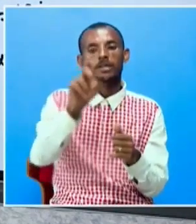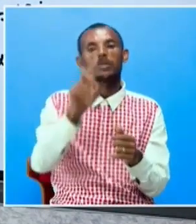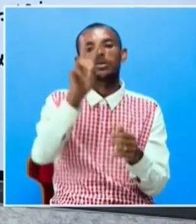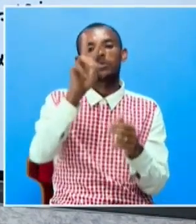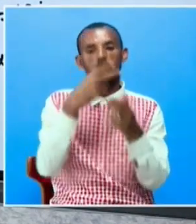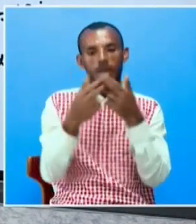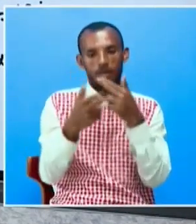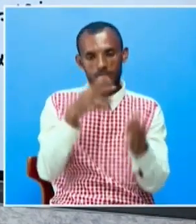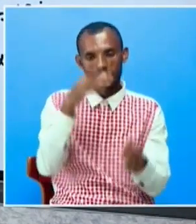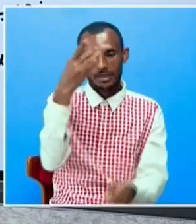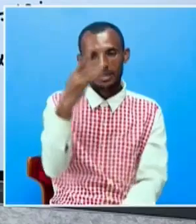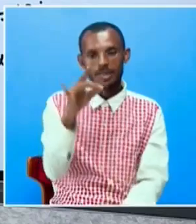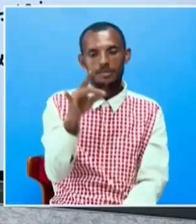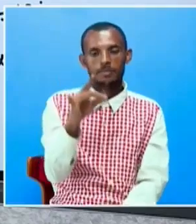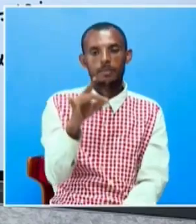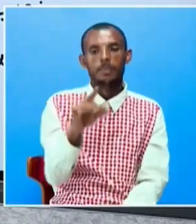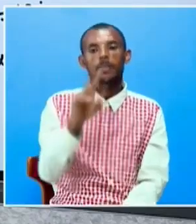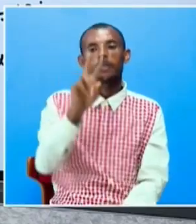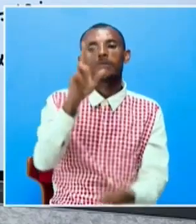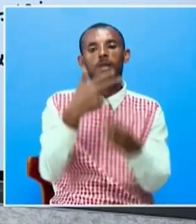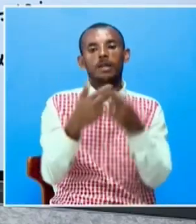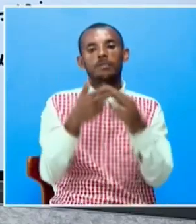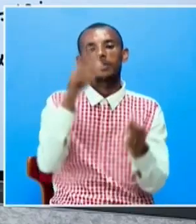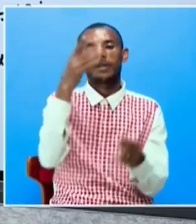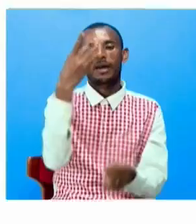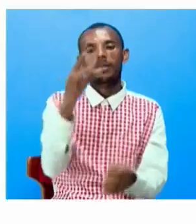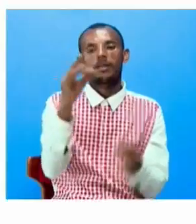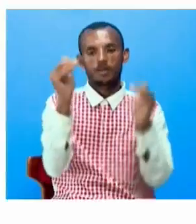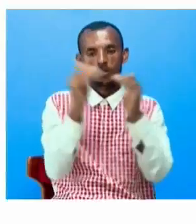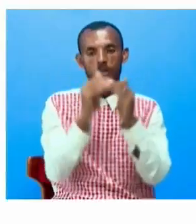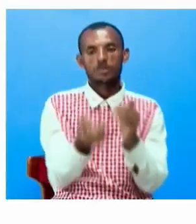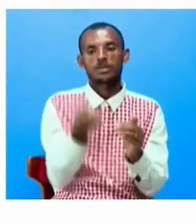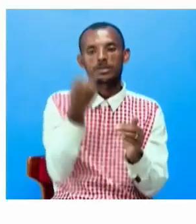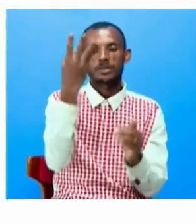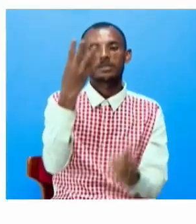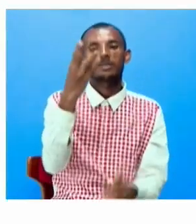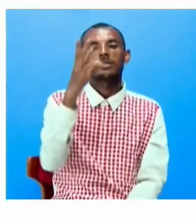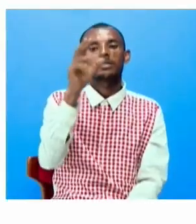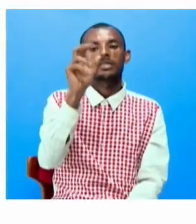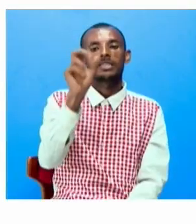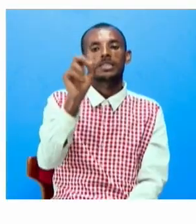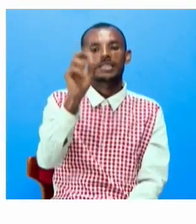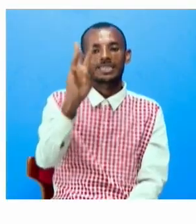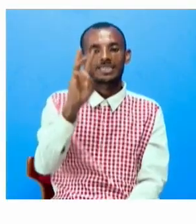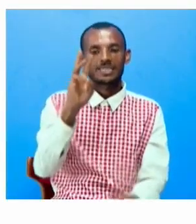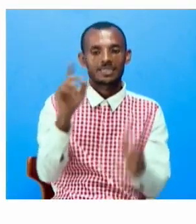of 18. Twice of 18 is 36. The first angle